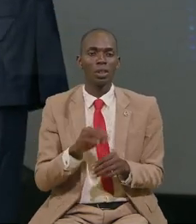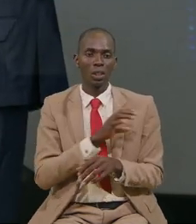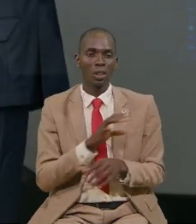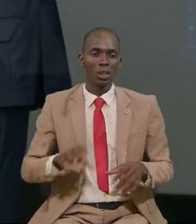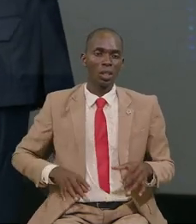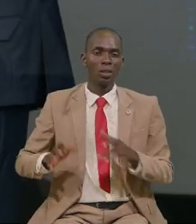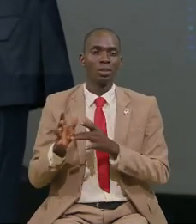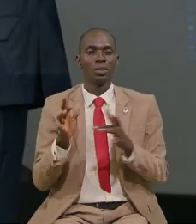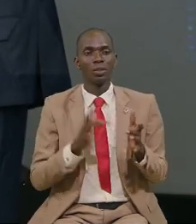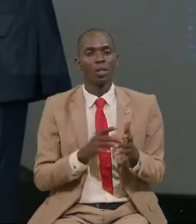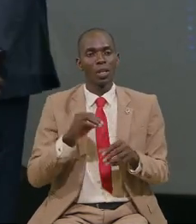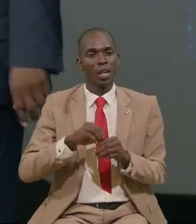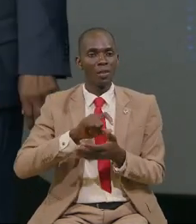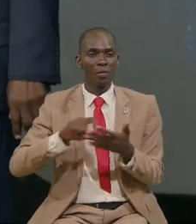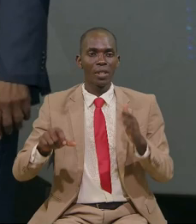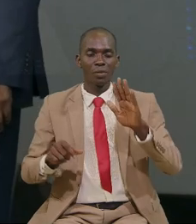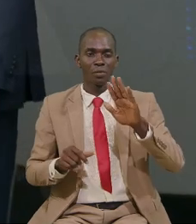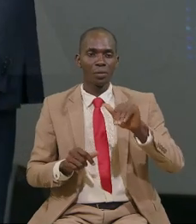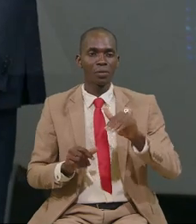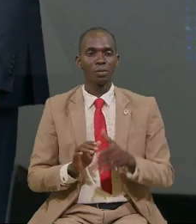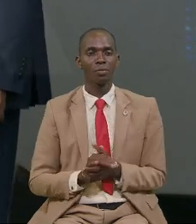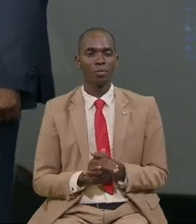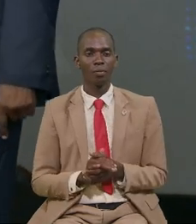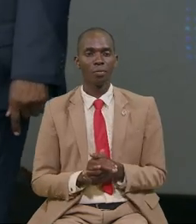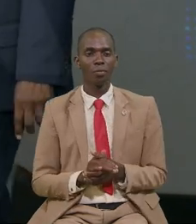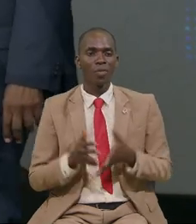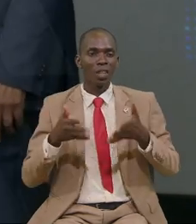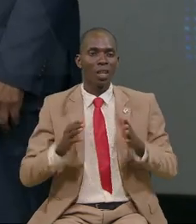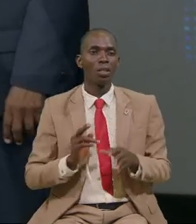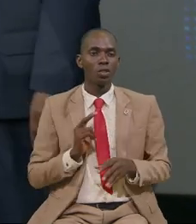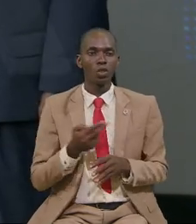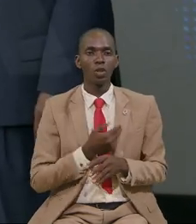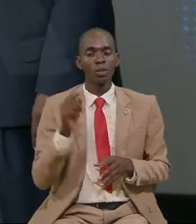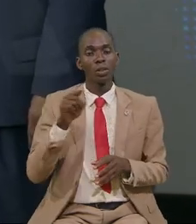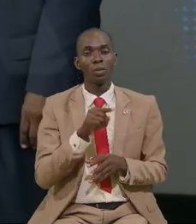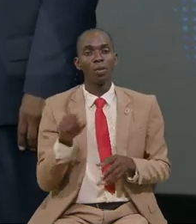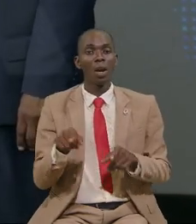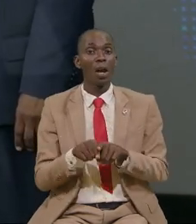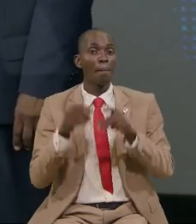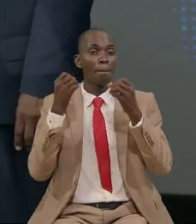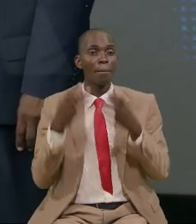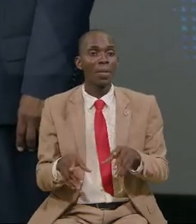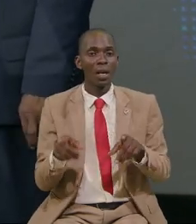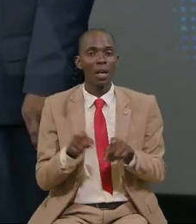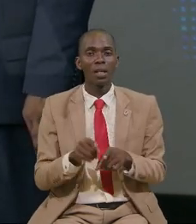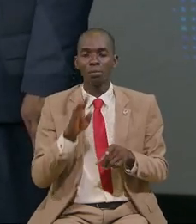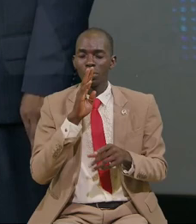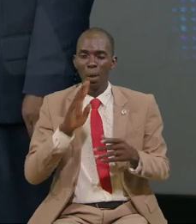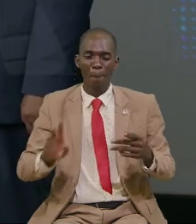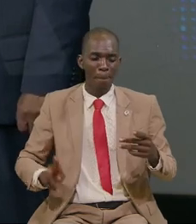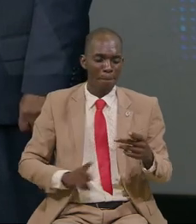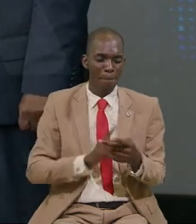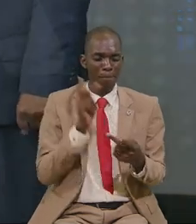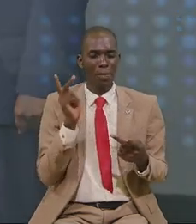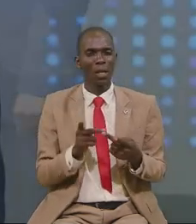Jesus. Verse 15, it says, let us therefore, as many as be perfect. Paul, I thought